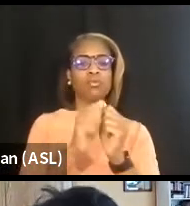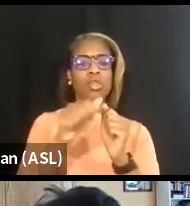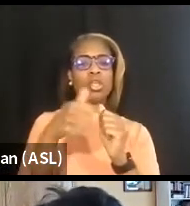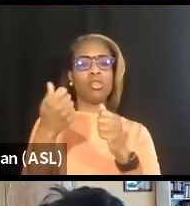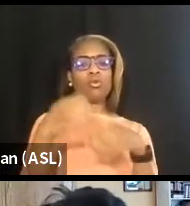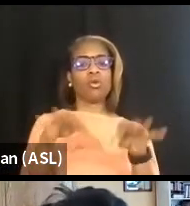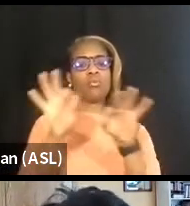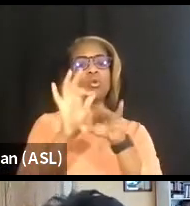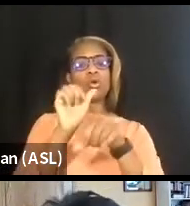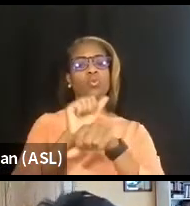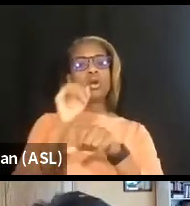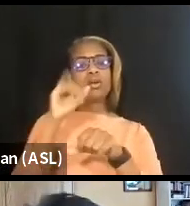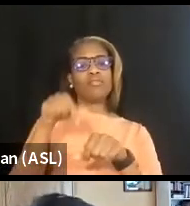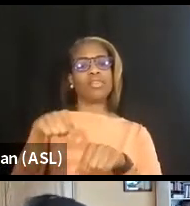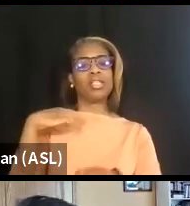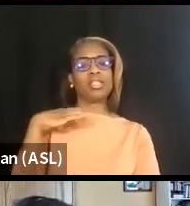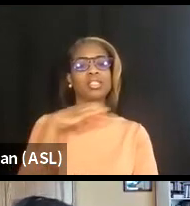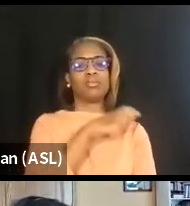commission. So,